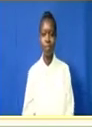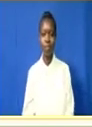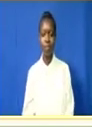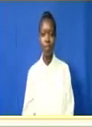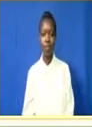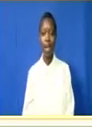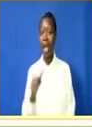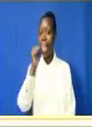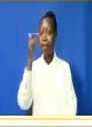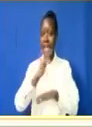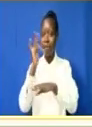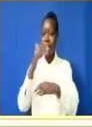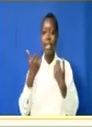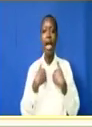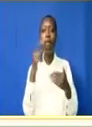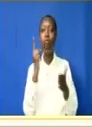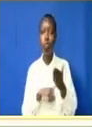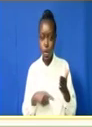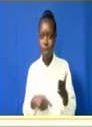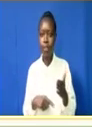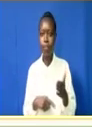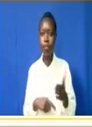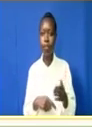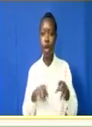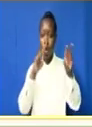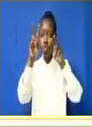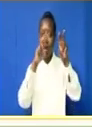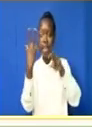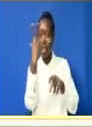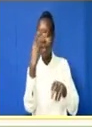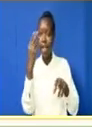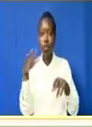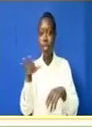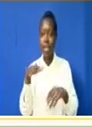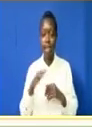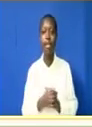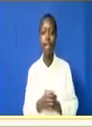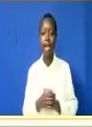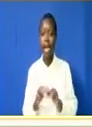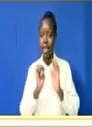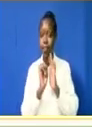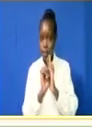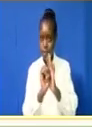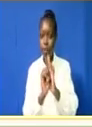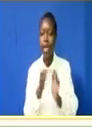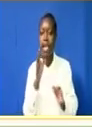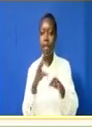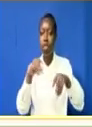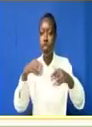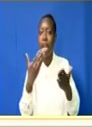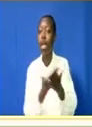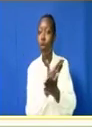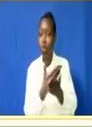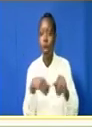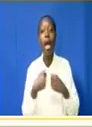So, other effects. Mm-hmm. We have the creation of tourist attraction sites. Mm-hmm. Especially if these erosion, they are a beautiful sceneries.